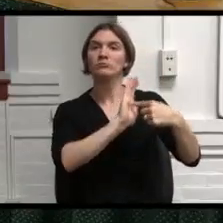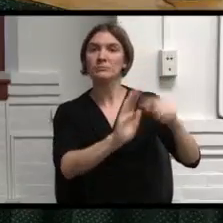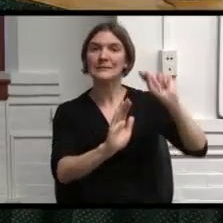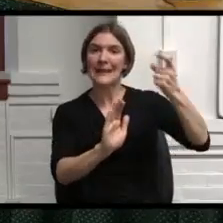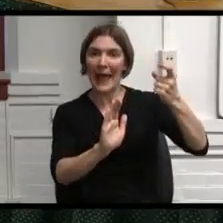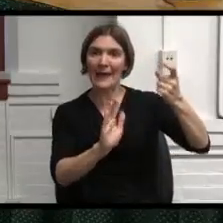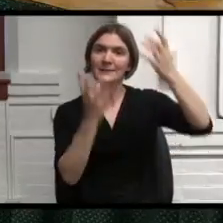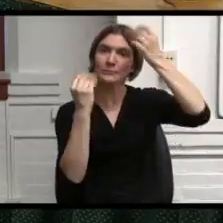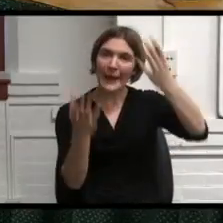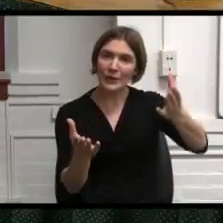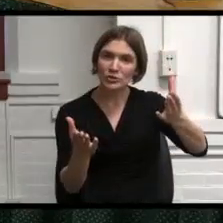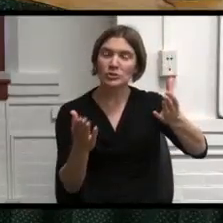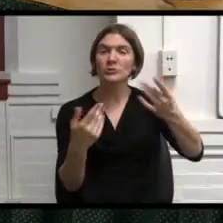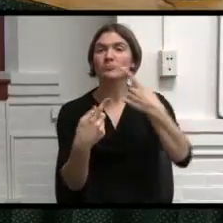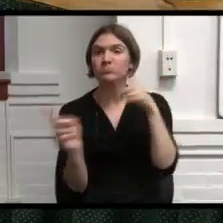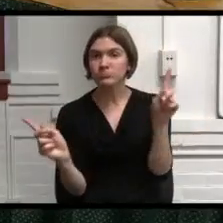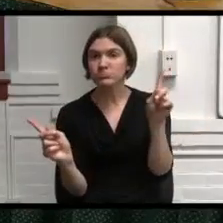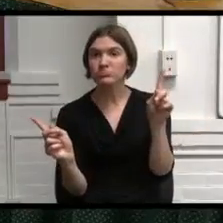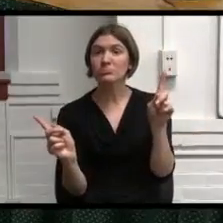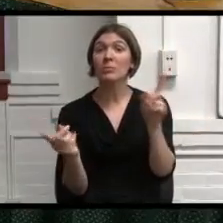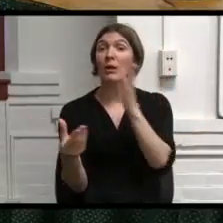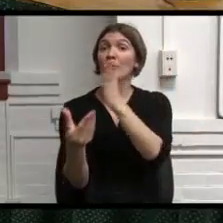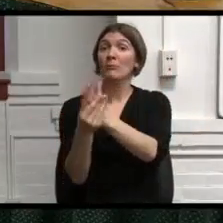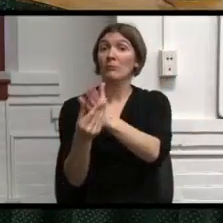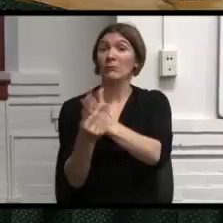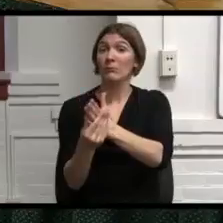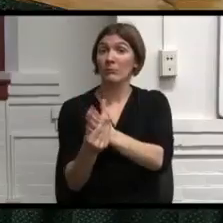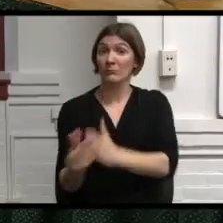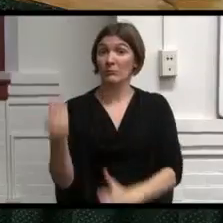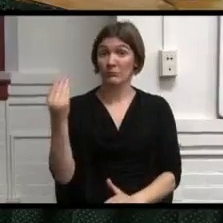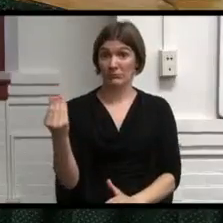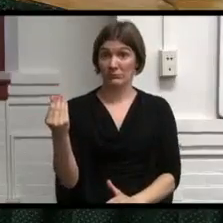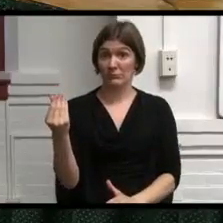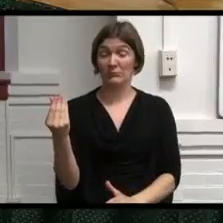matters, post-assurance records, keeping